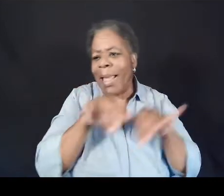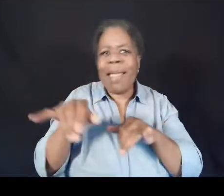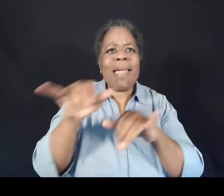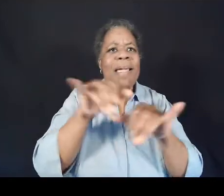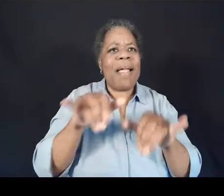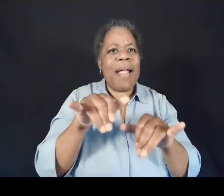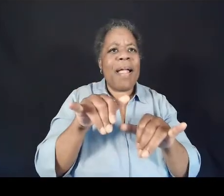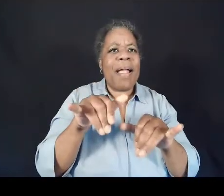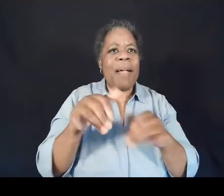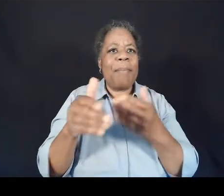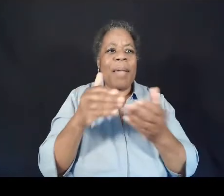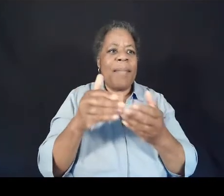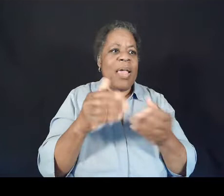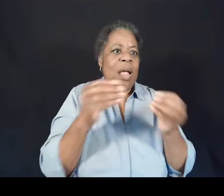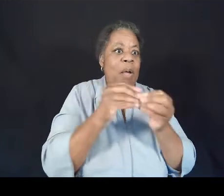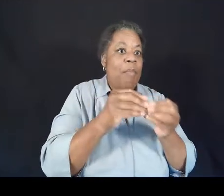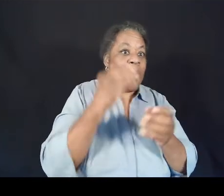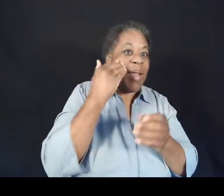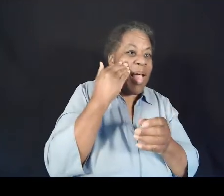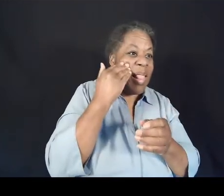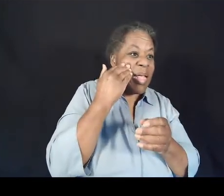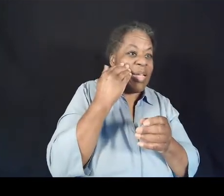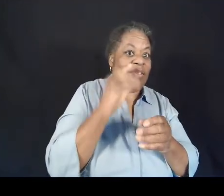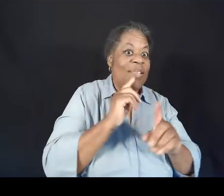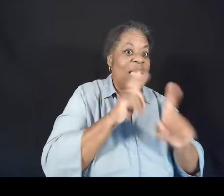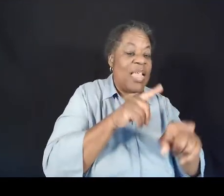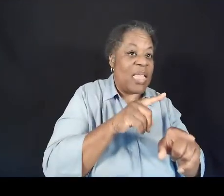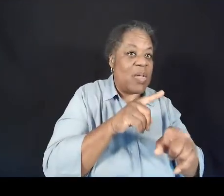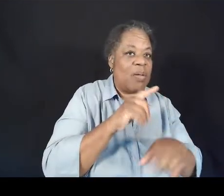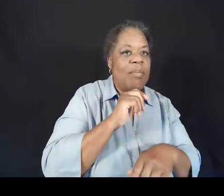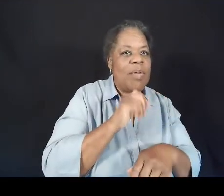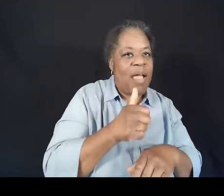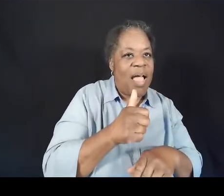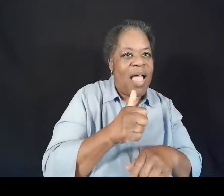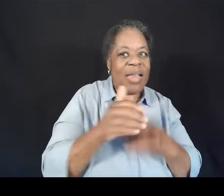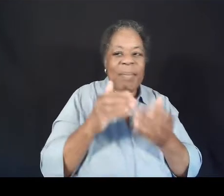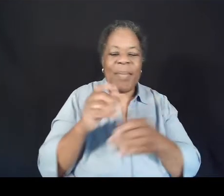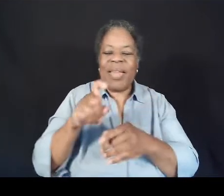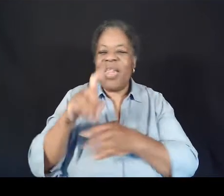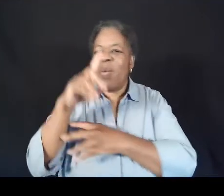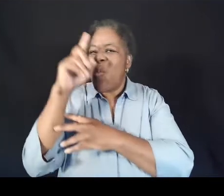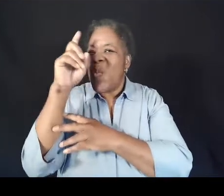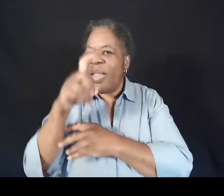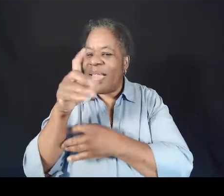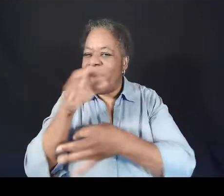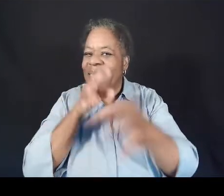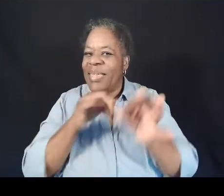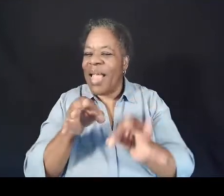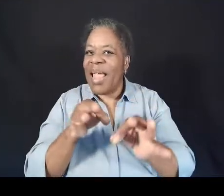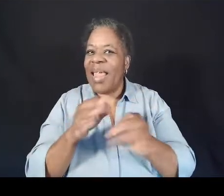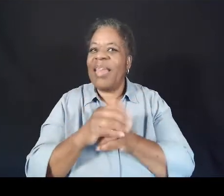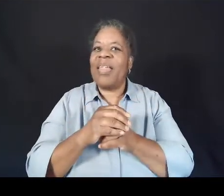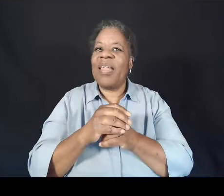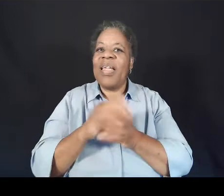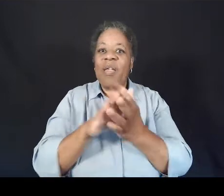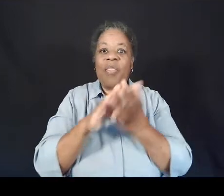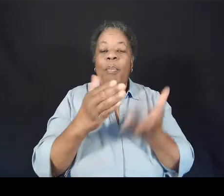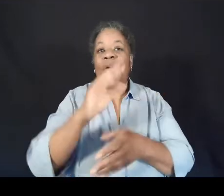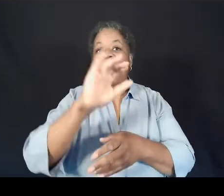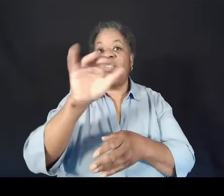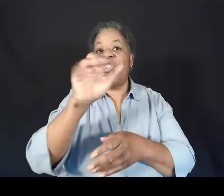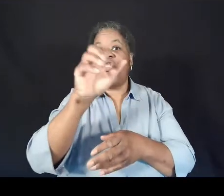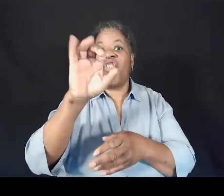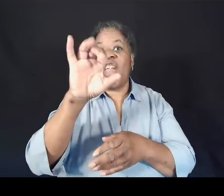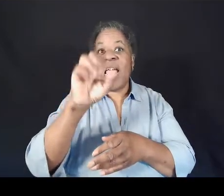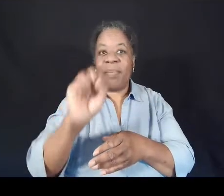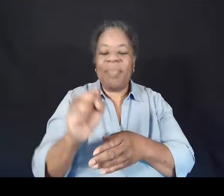more knowledge isn't the answer. Maybe it's wisdom we need instead. The book of James in the New Testament is one of the shorter books